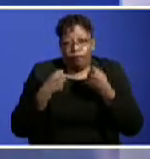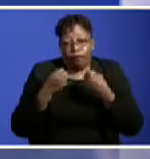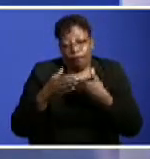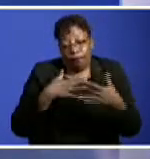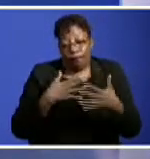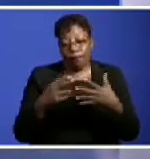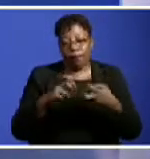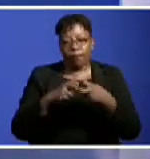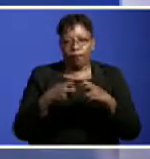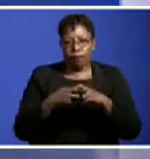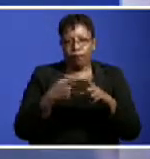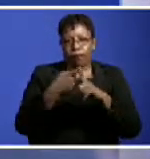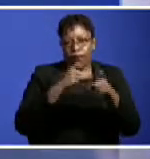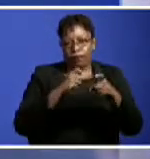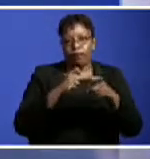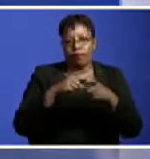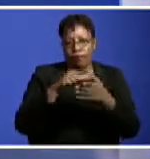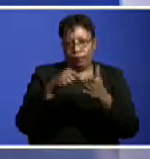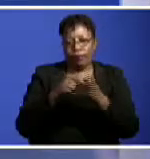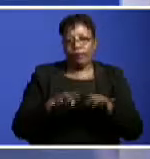issues brought on by this pandemic.